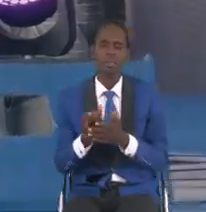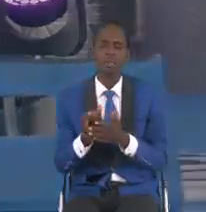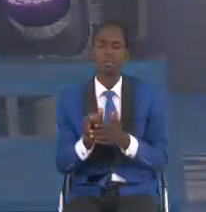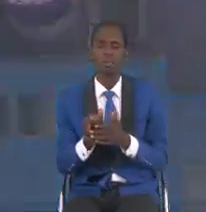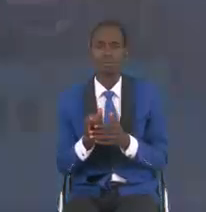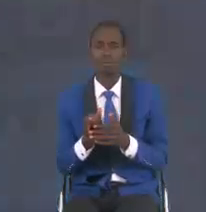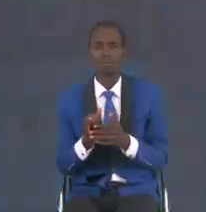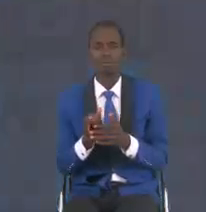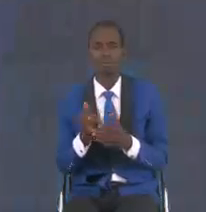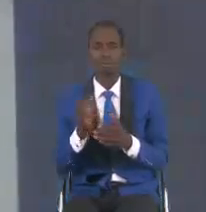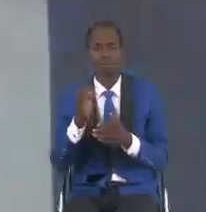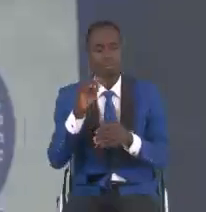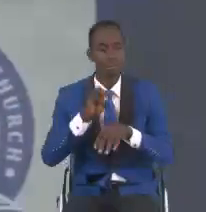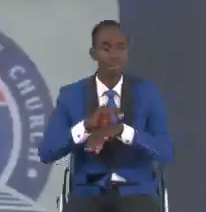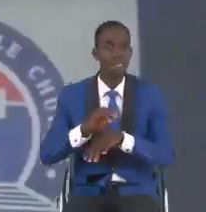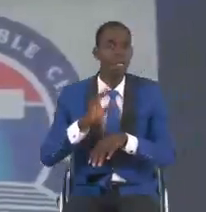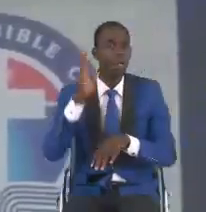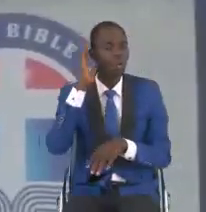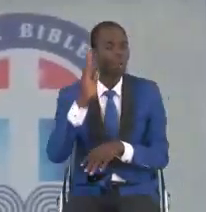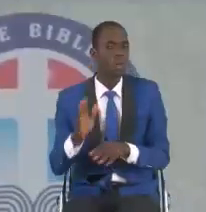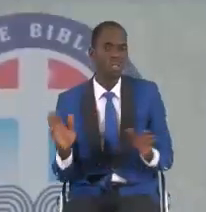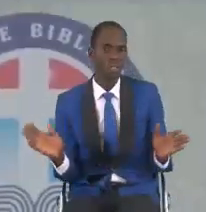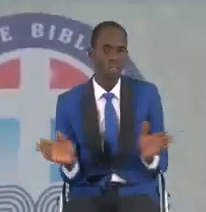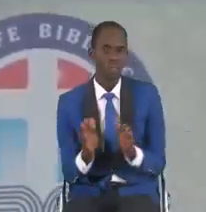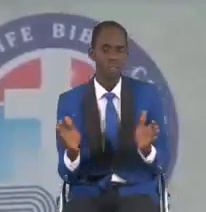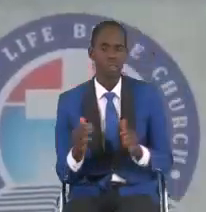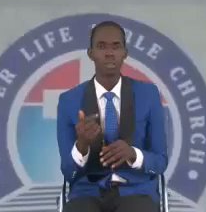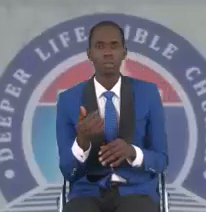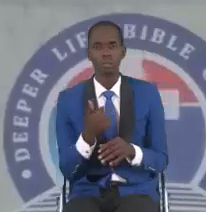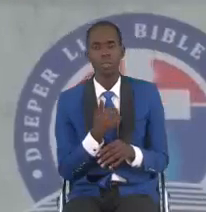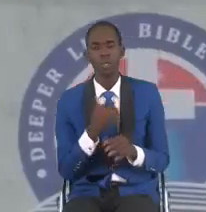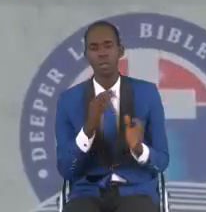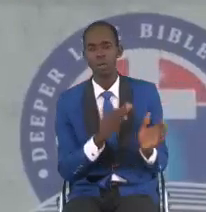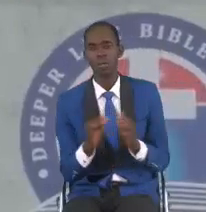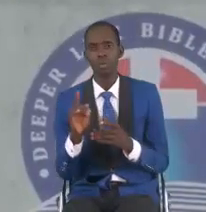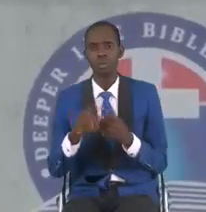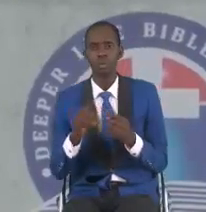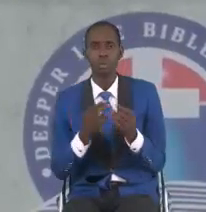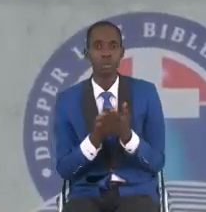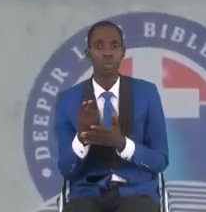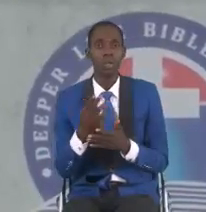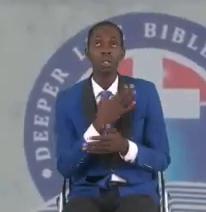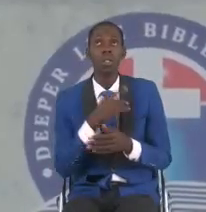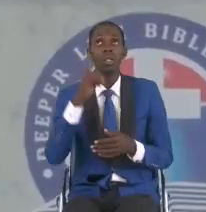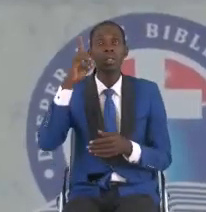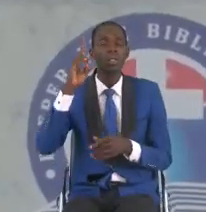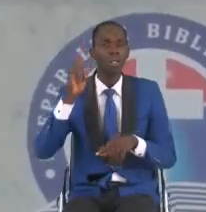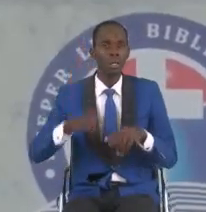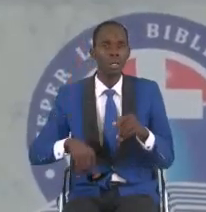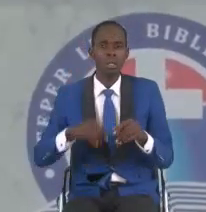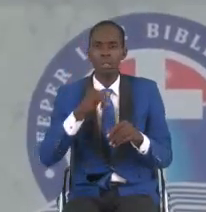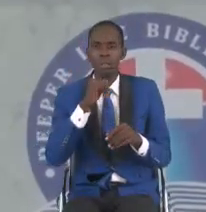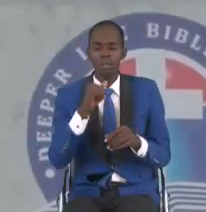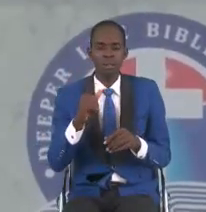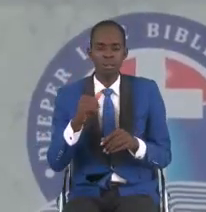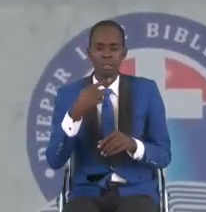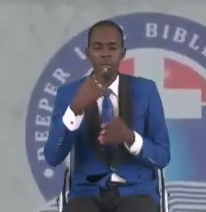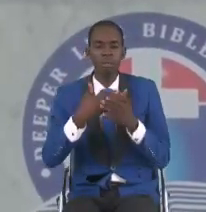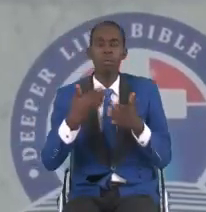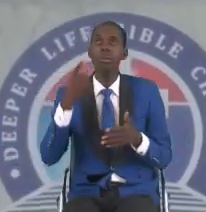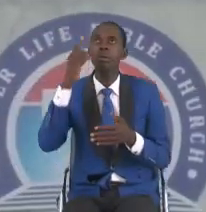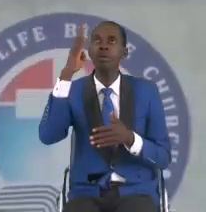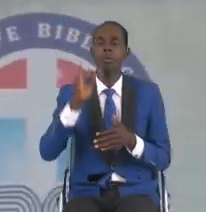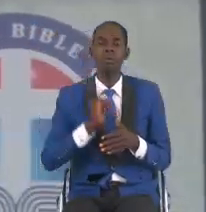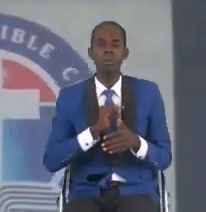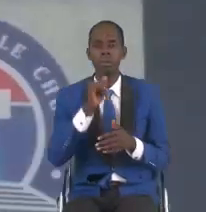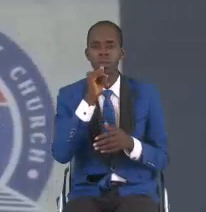will judge according to the truth. And they cannot say before God, I am ready. They're